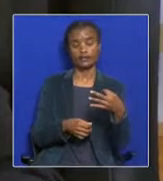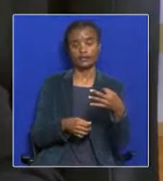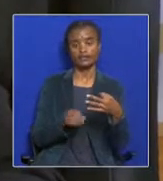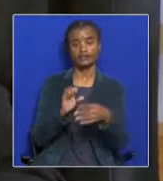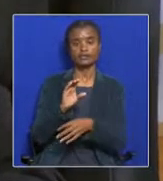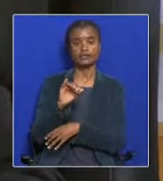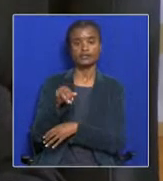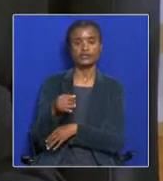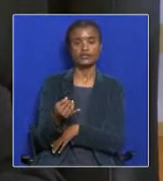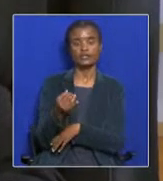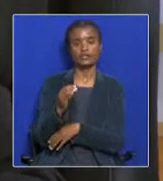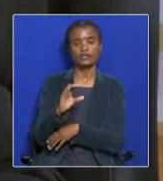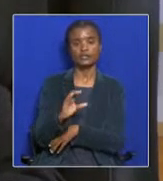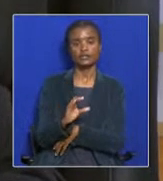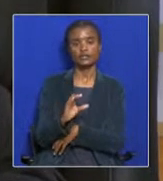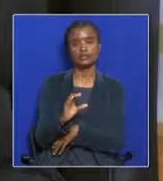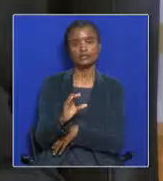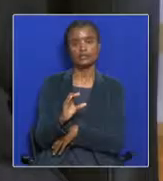CJC